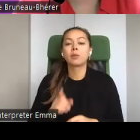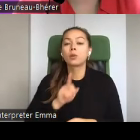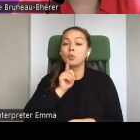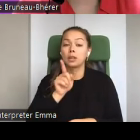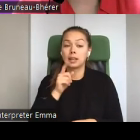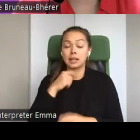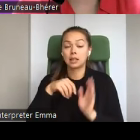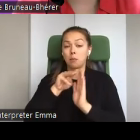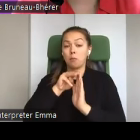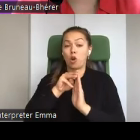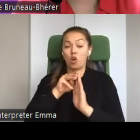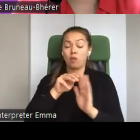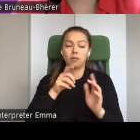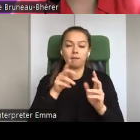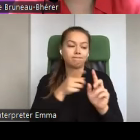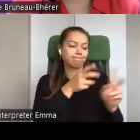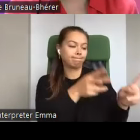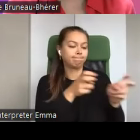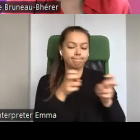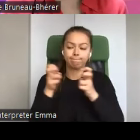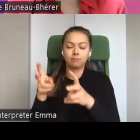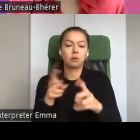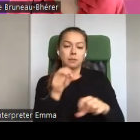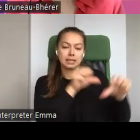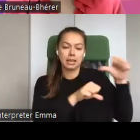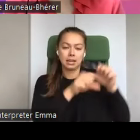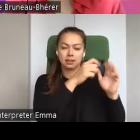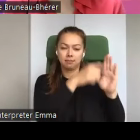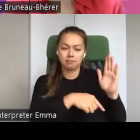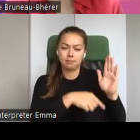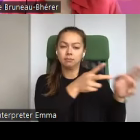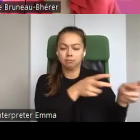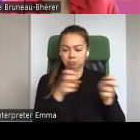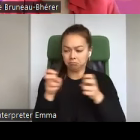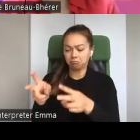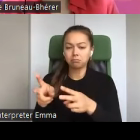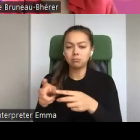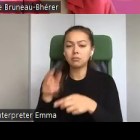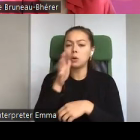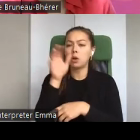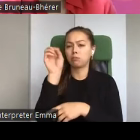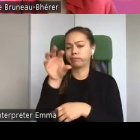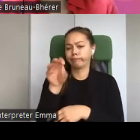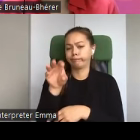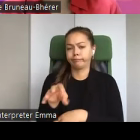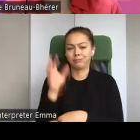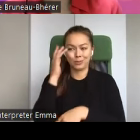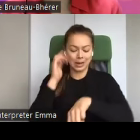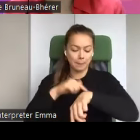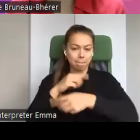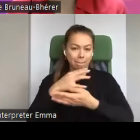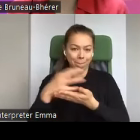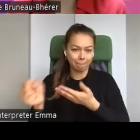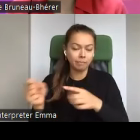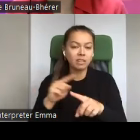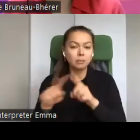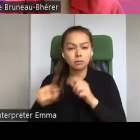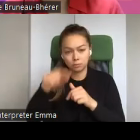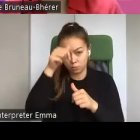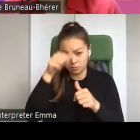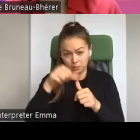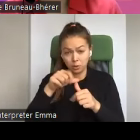literature. So I'll list them quickly because we don't have a lot of time, but let's remember that complex